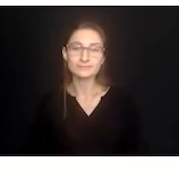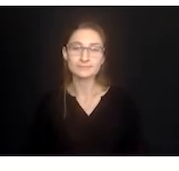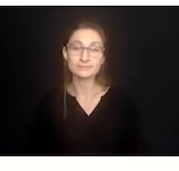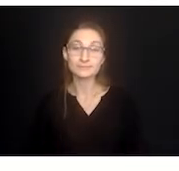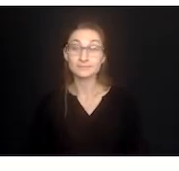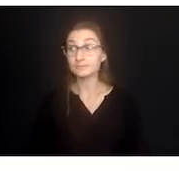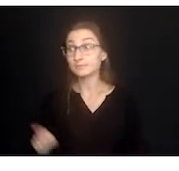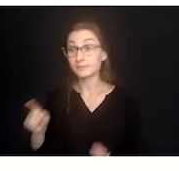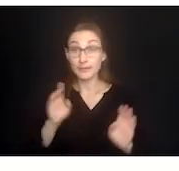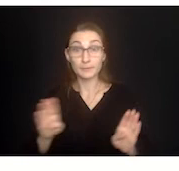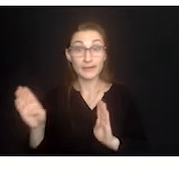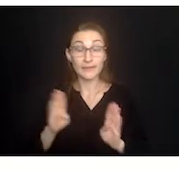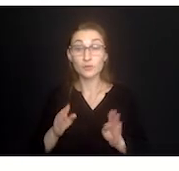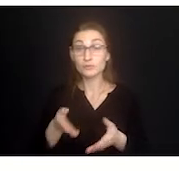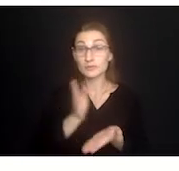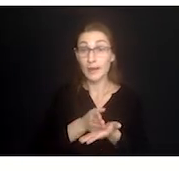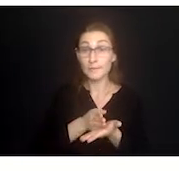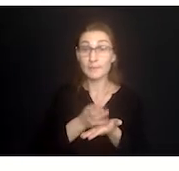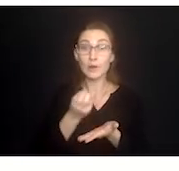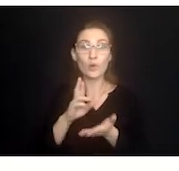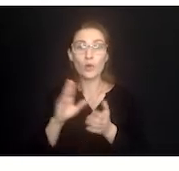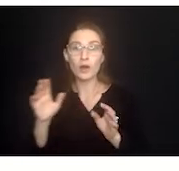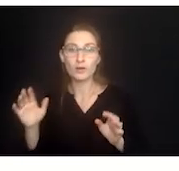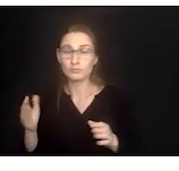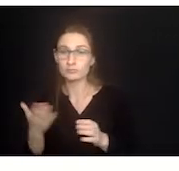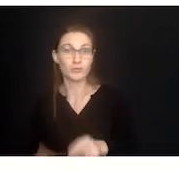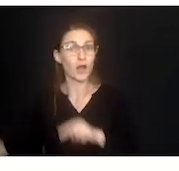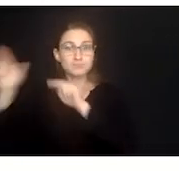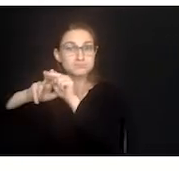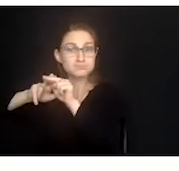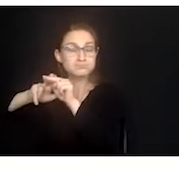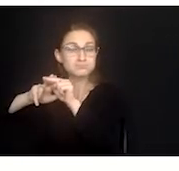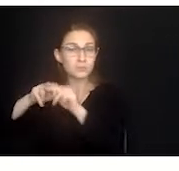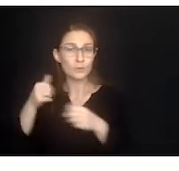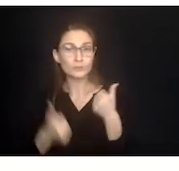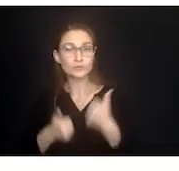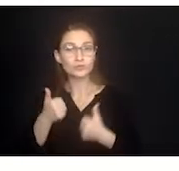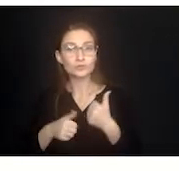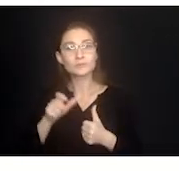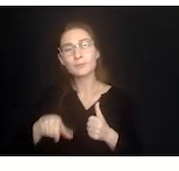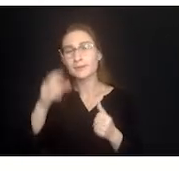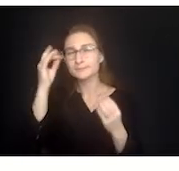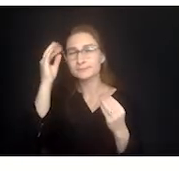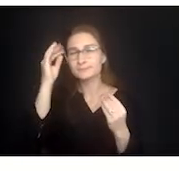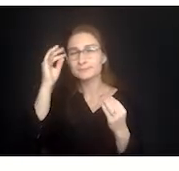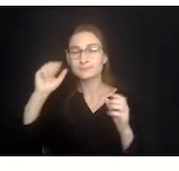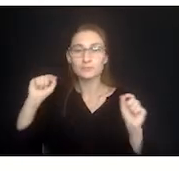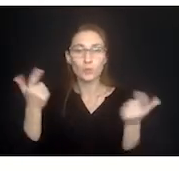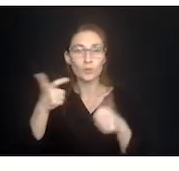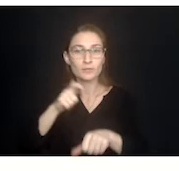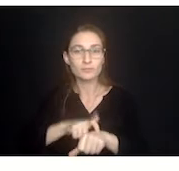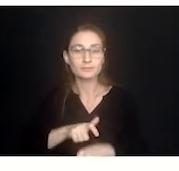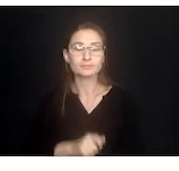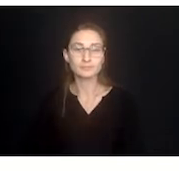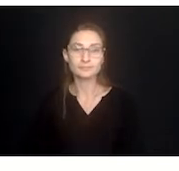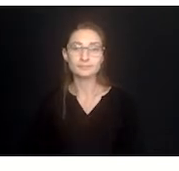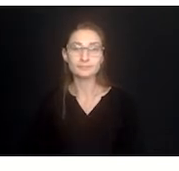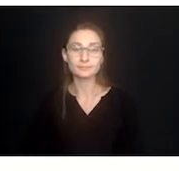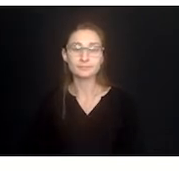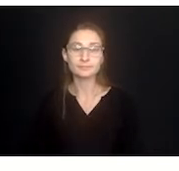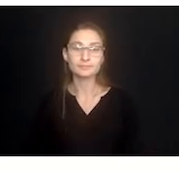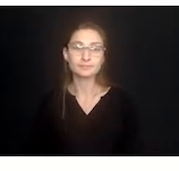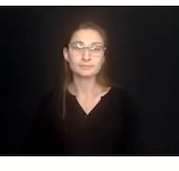cues immediately. So will the behavior cease or escalate? And that's something we have to think about all the